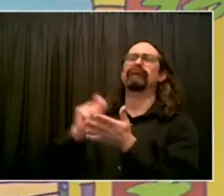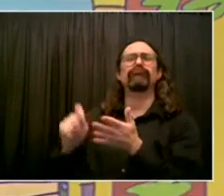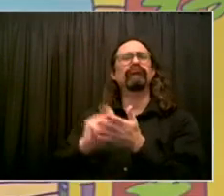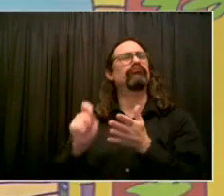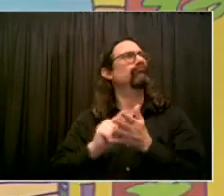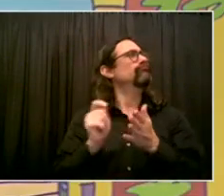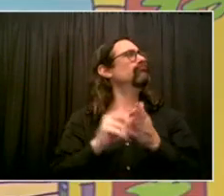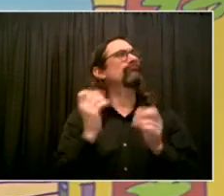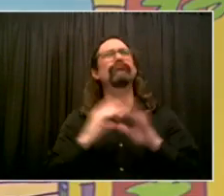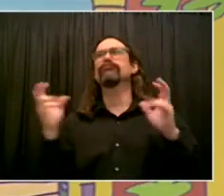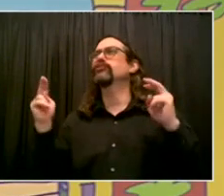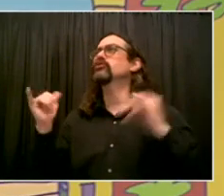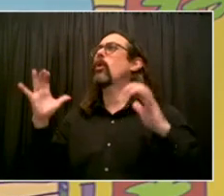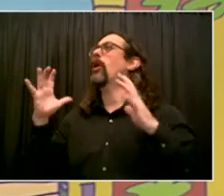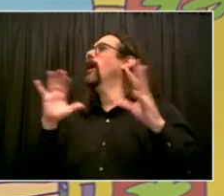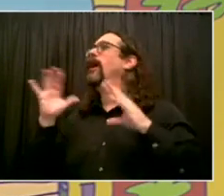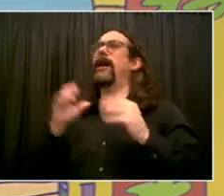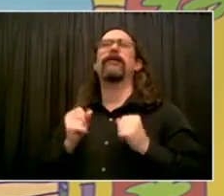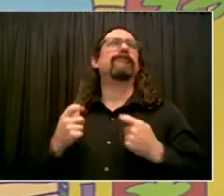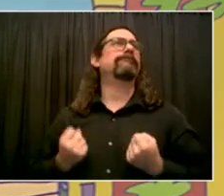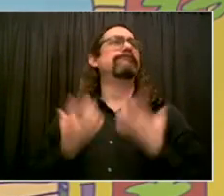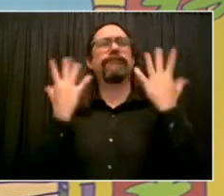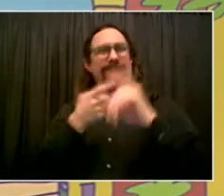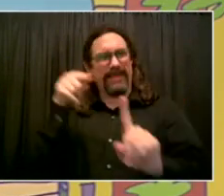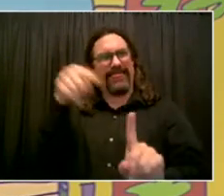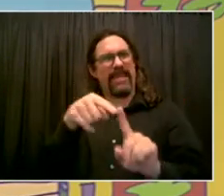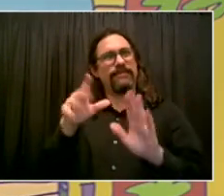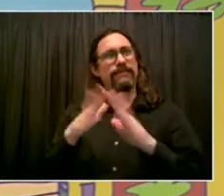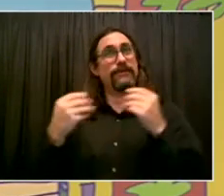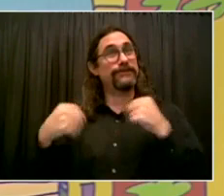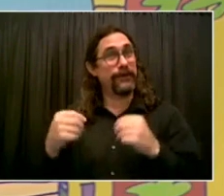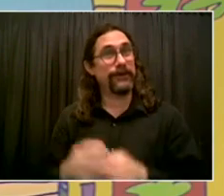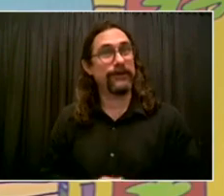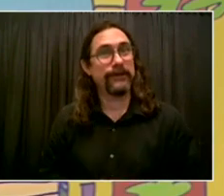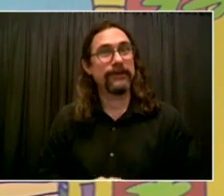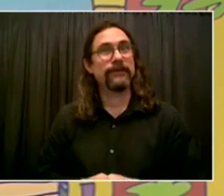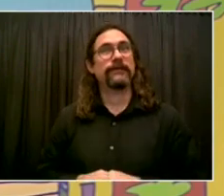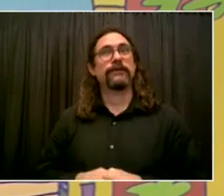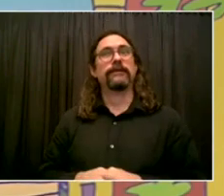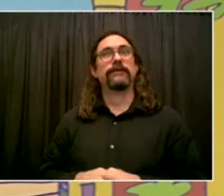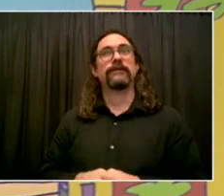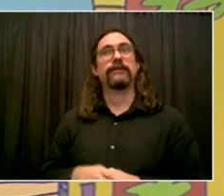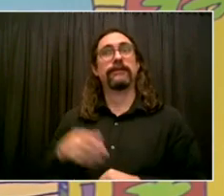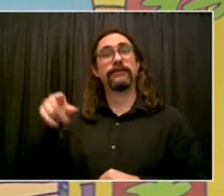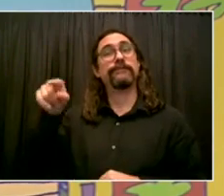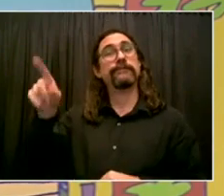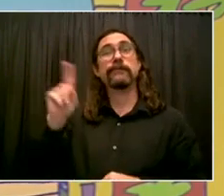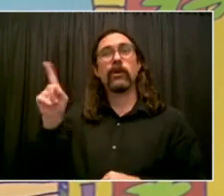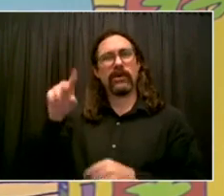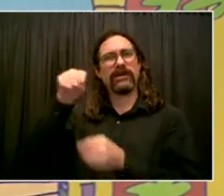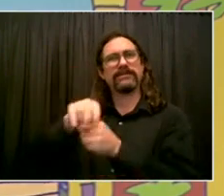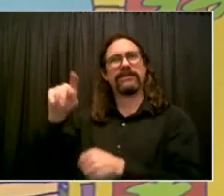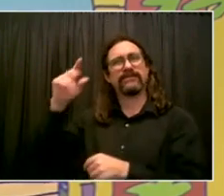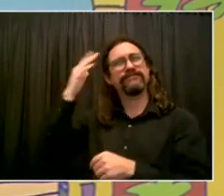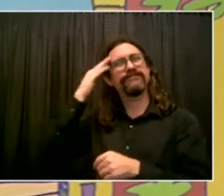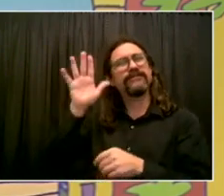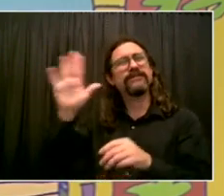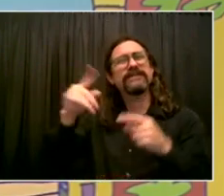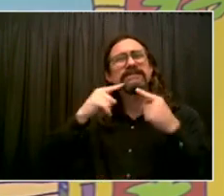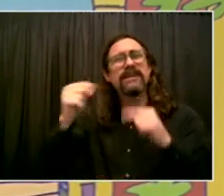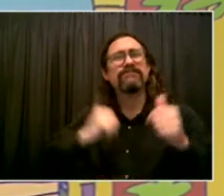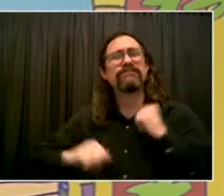movie. Now this is the new location because the shop was going to close. It's been around for over 100 years. It was going to